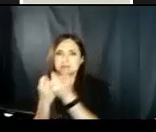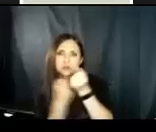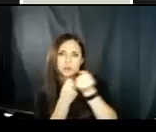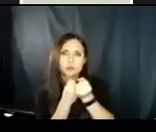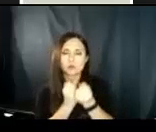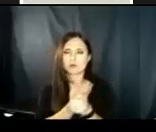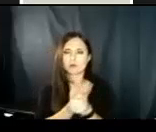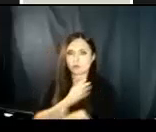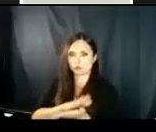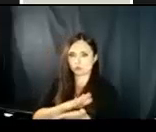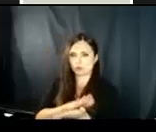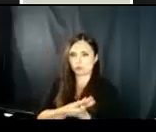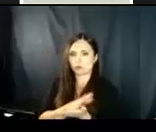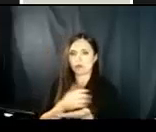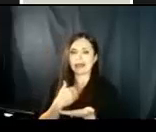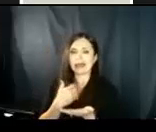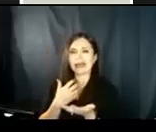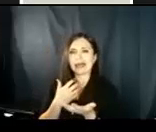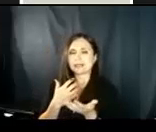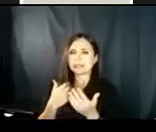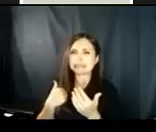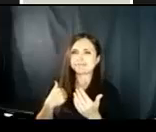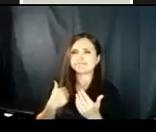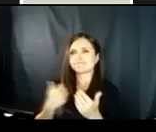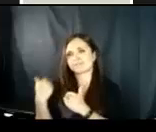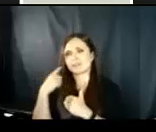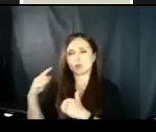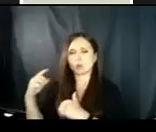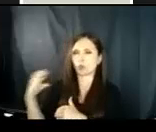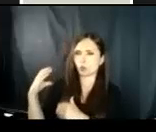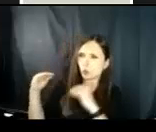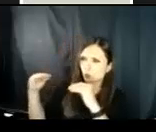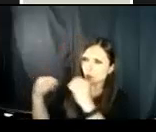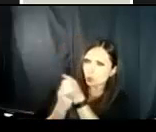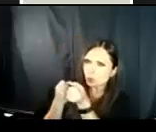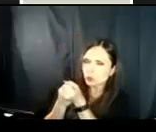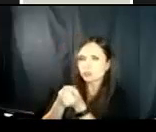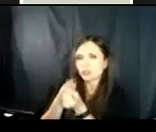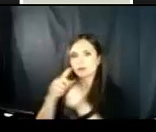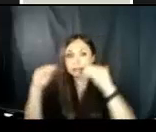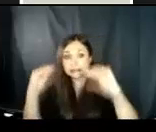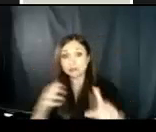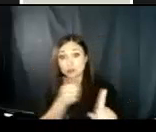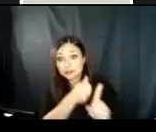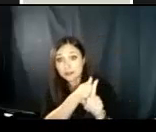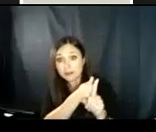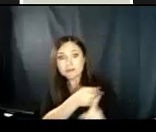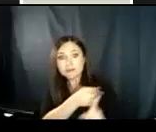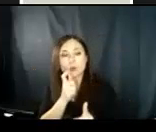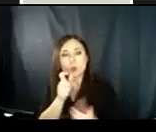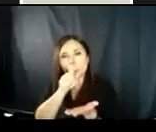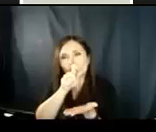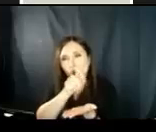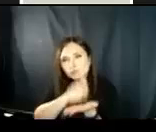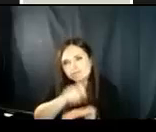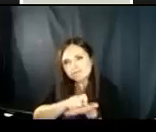so I do a lot of coaching and support for our teachers who write courses